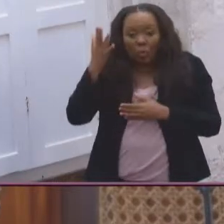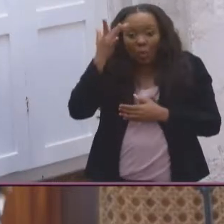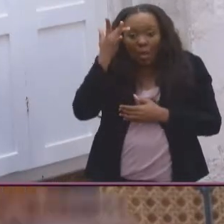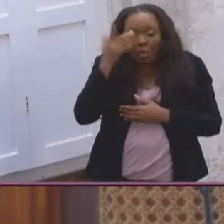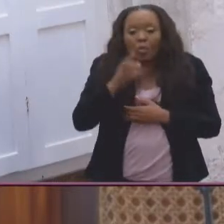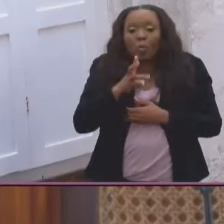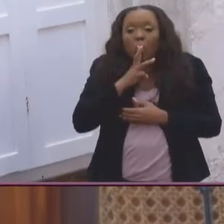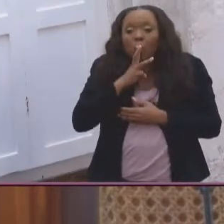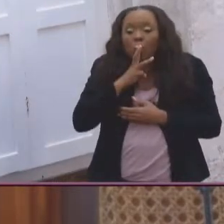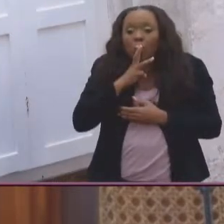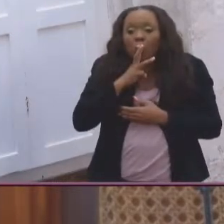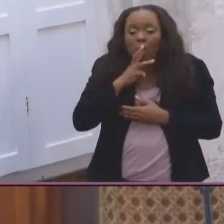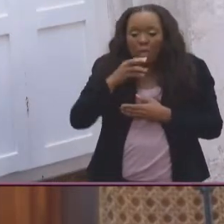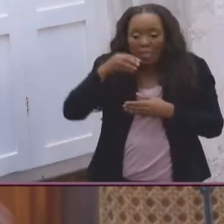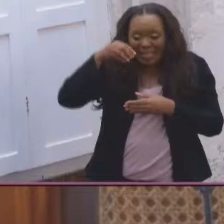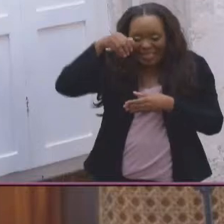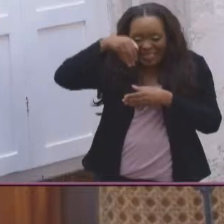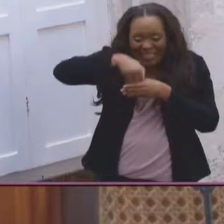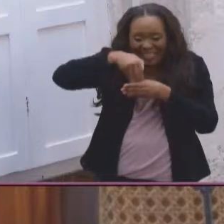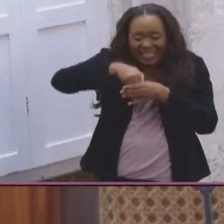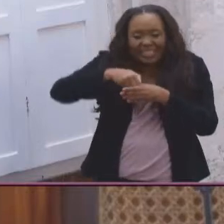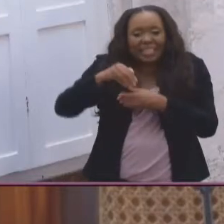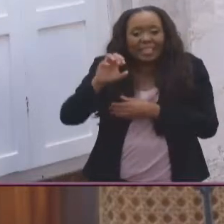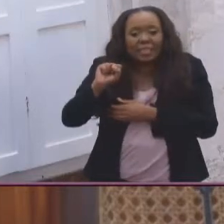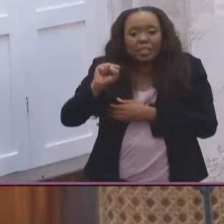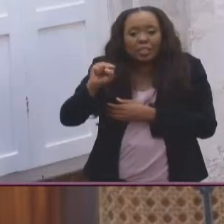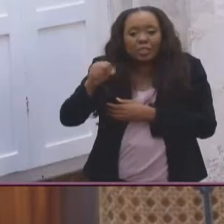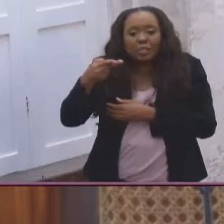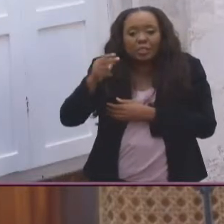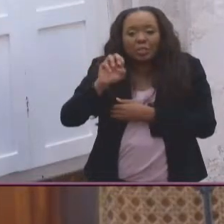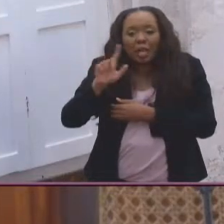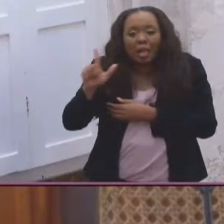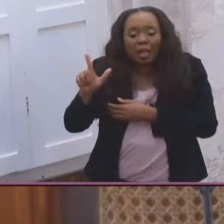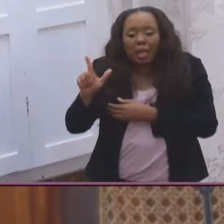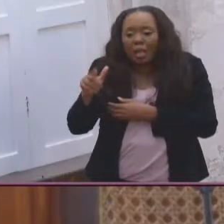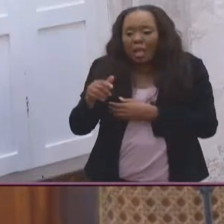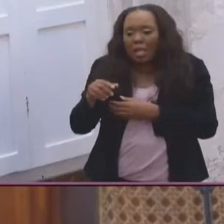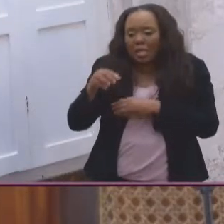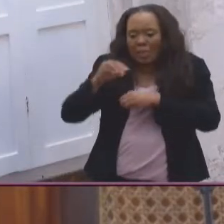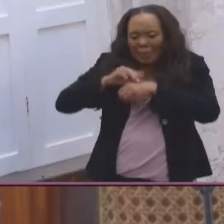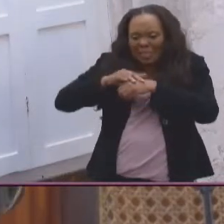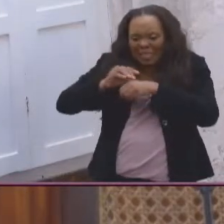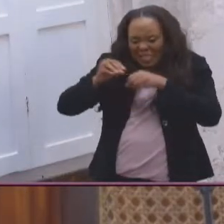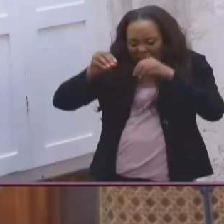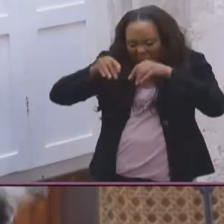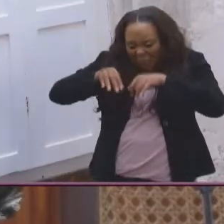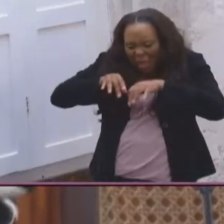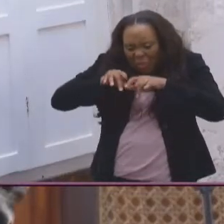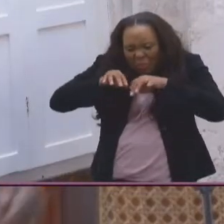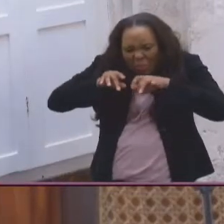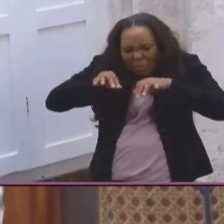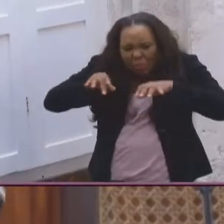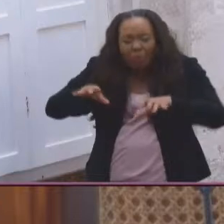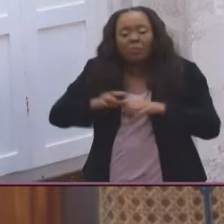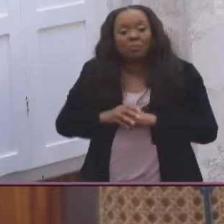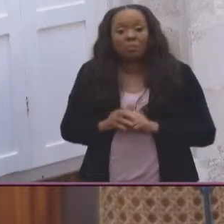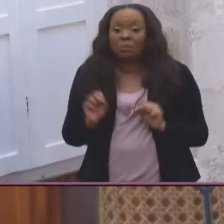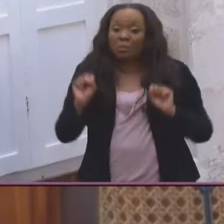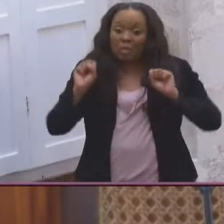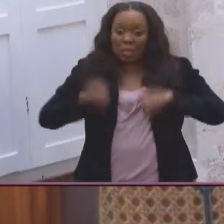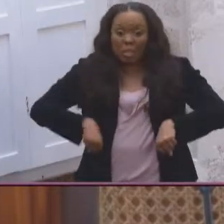shells, and that is a perfect breeding ground. Sir, even though it is entirely possible to call SSA